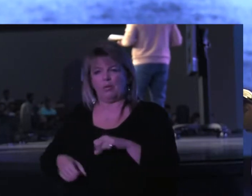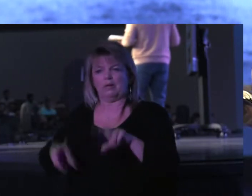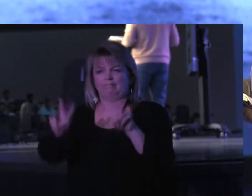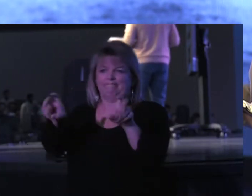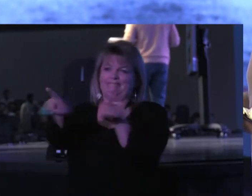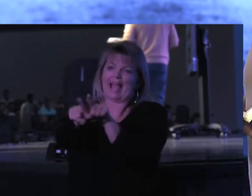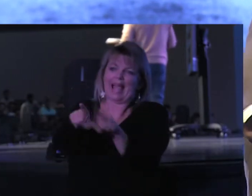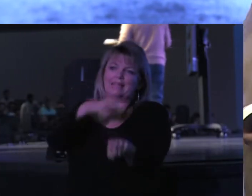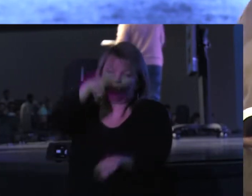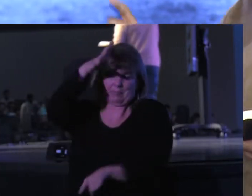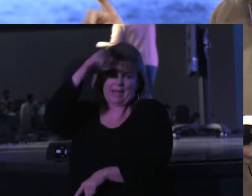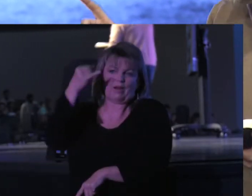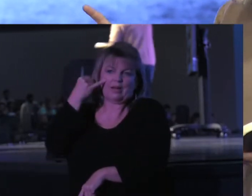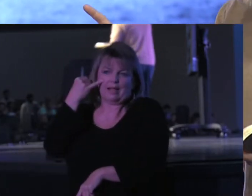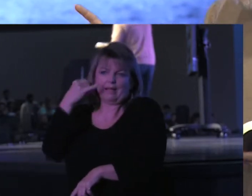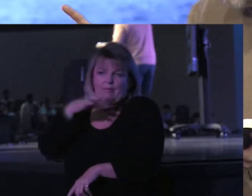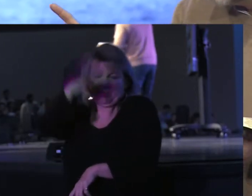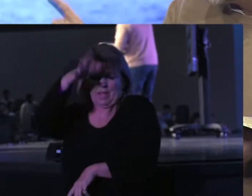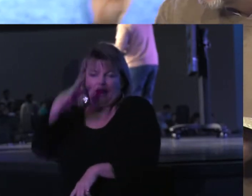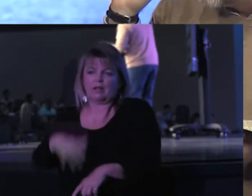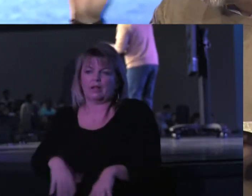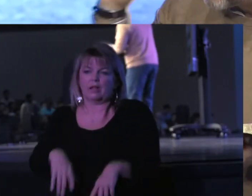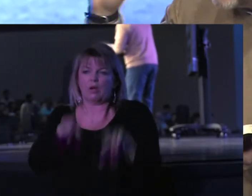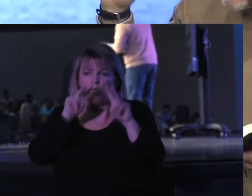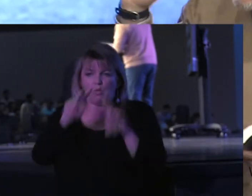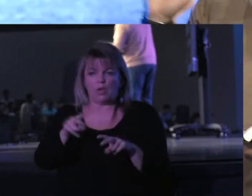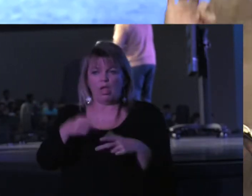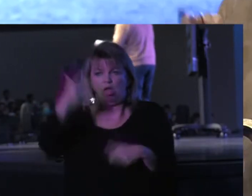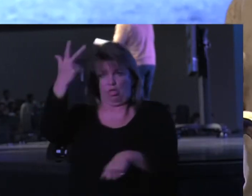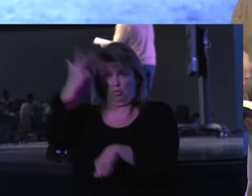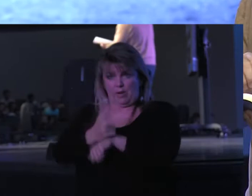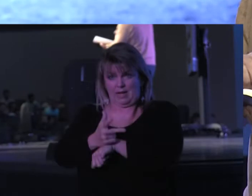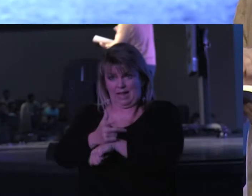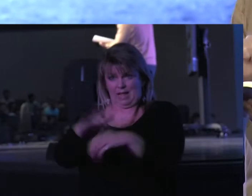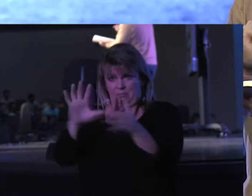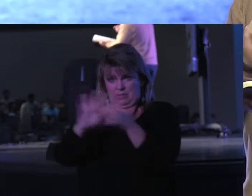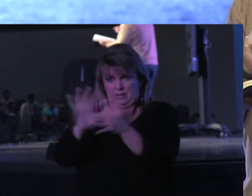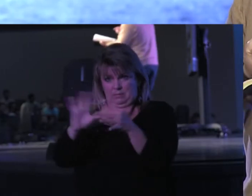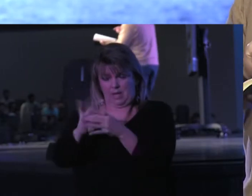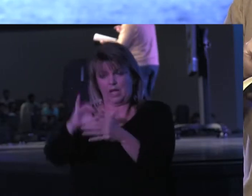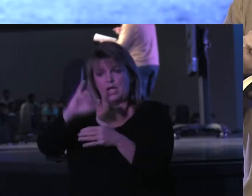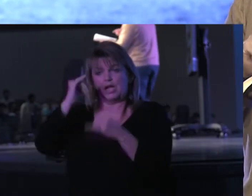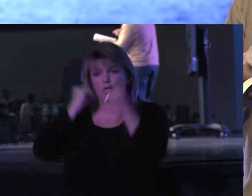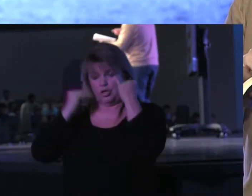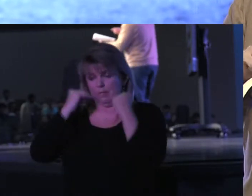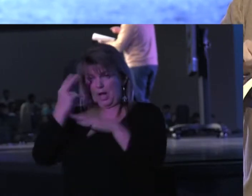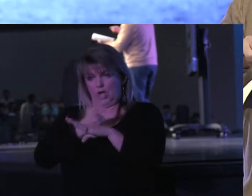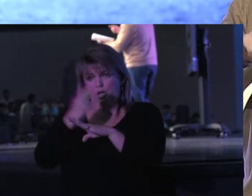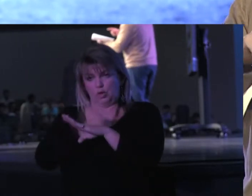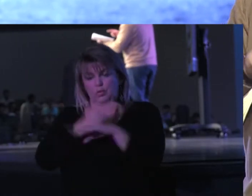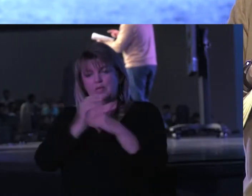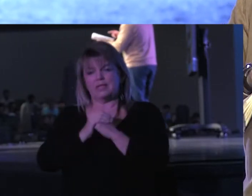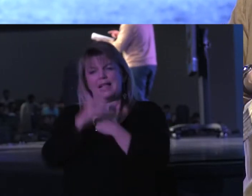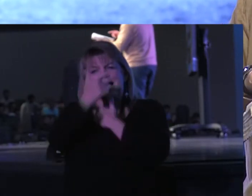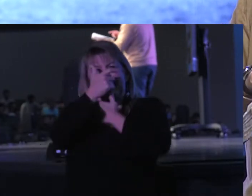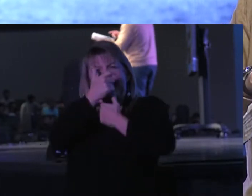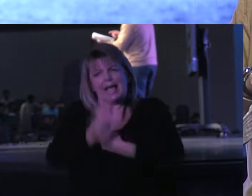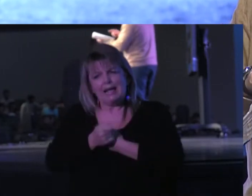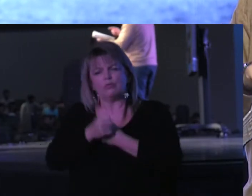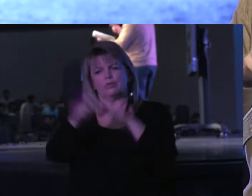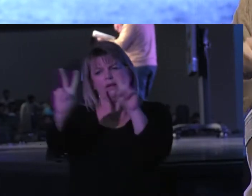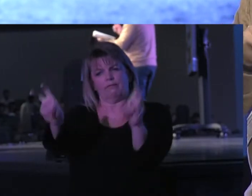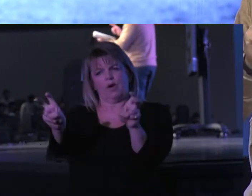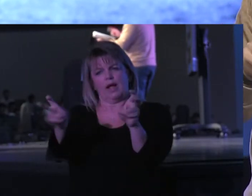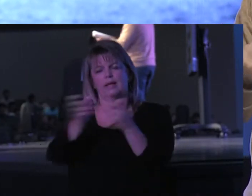parent if they were. Now watch these words. Three times in this passage, Jeremiah uses an interesting